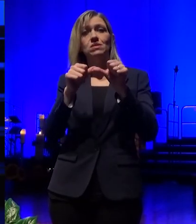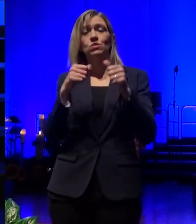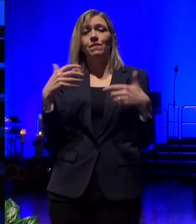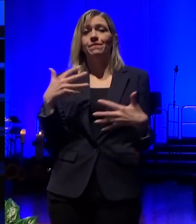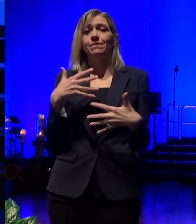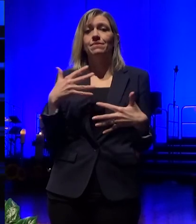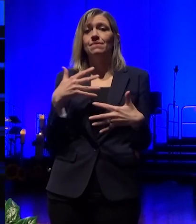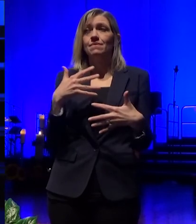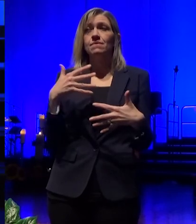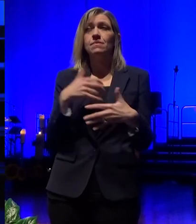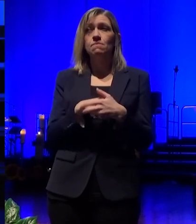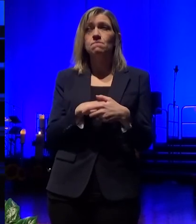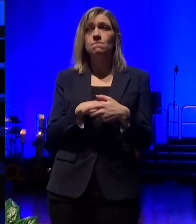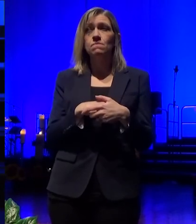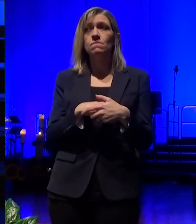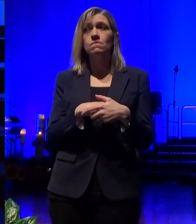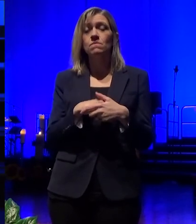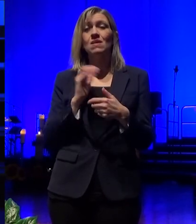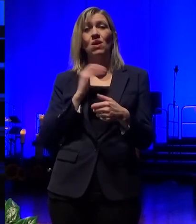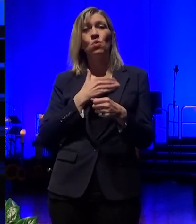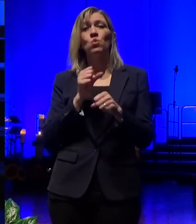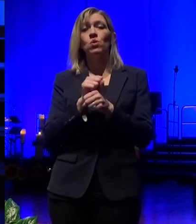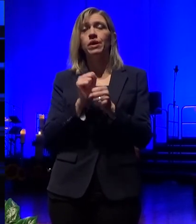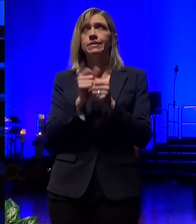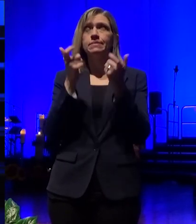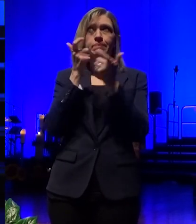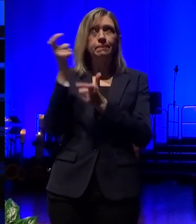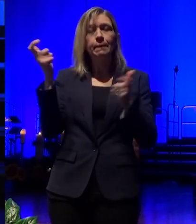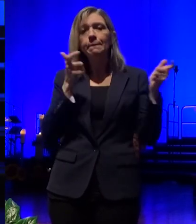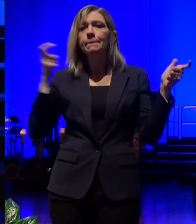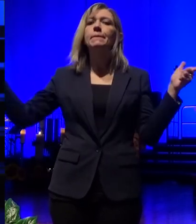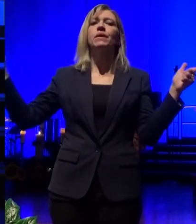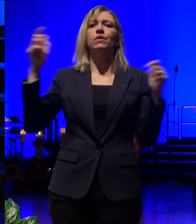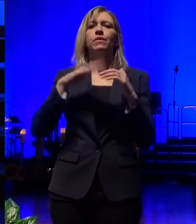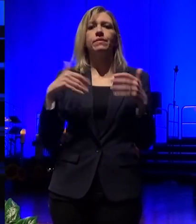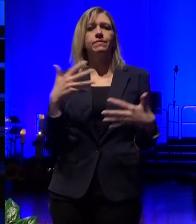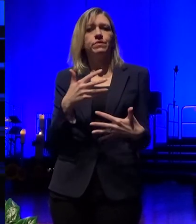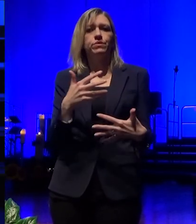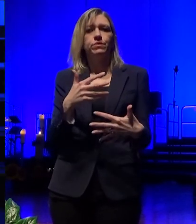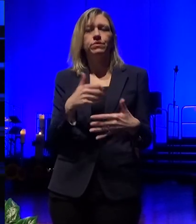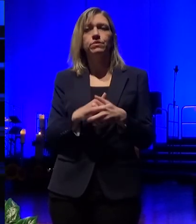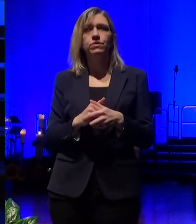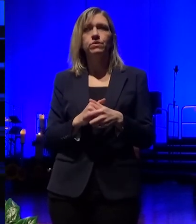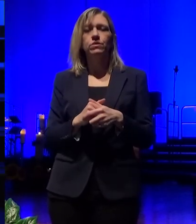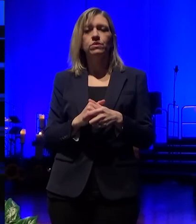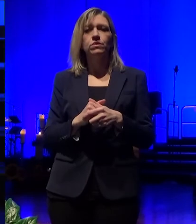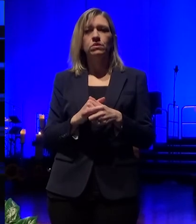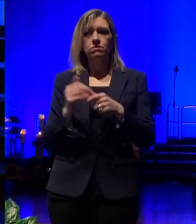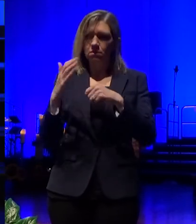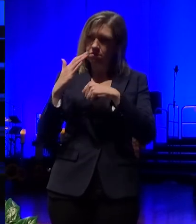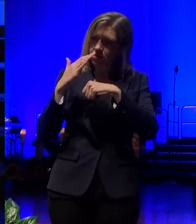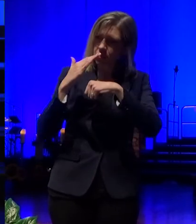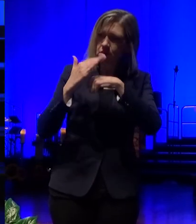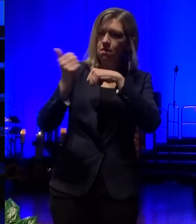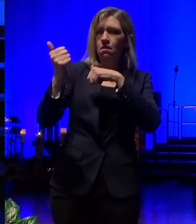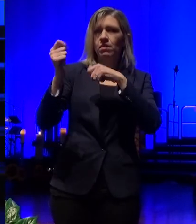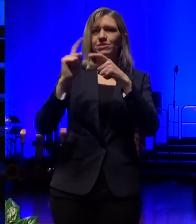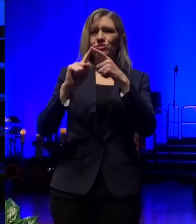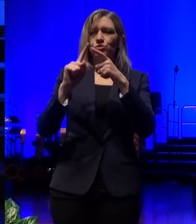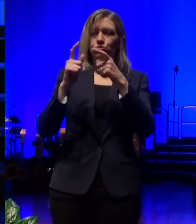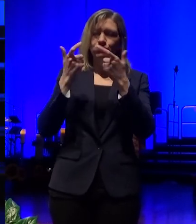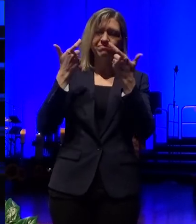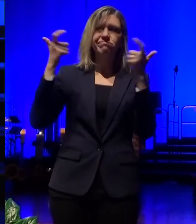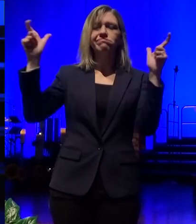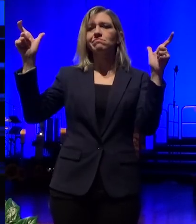afraid. Our work is bigger than that. It's calling us to a